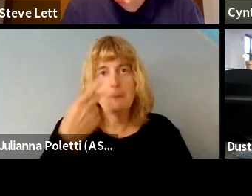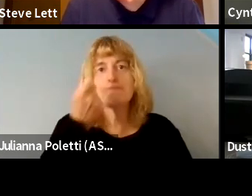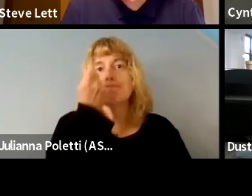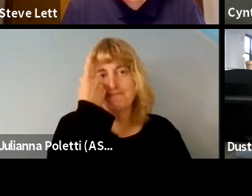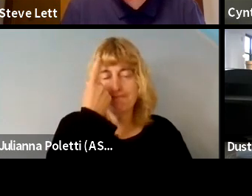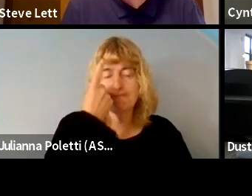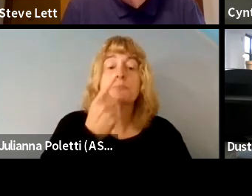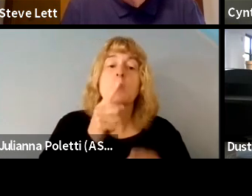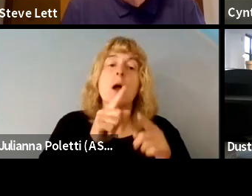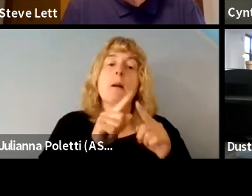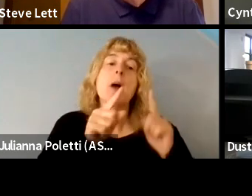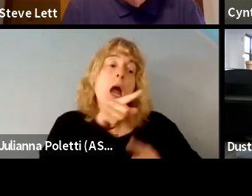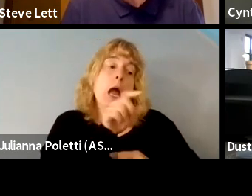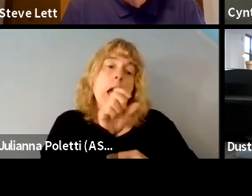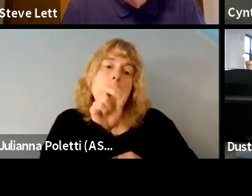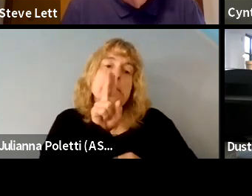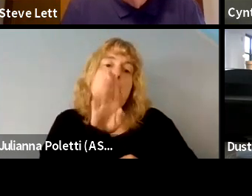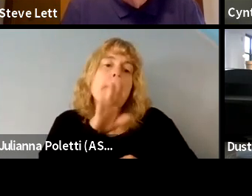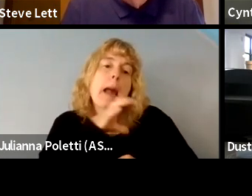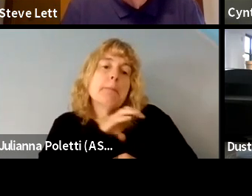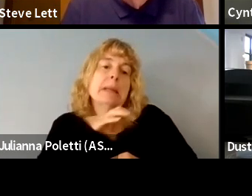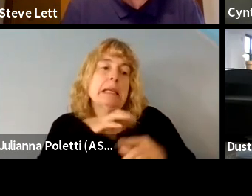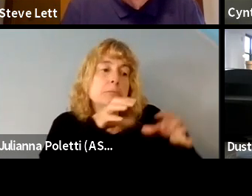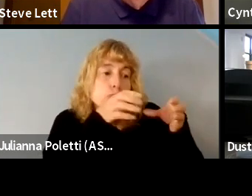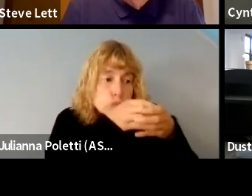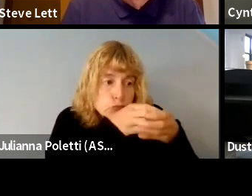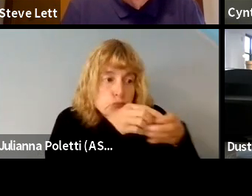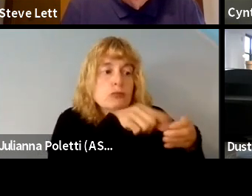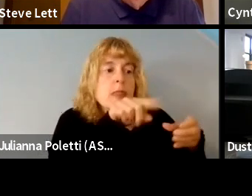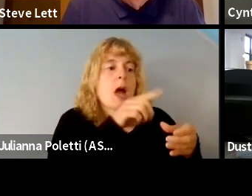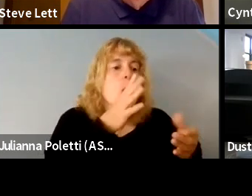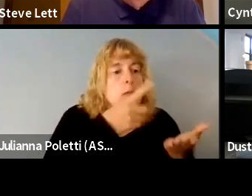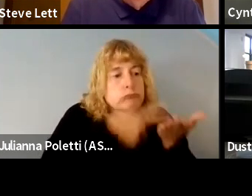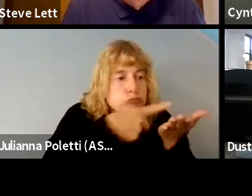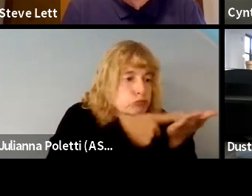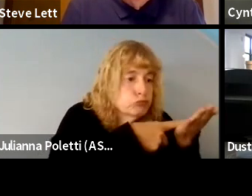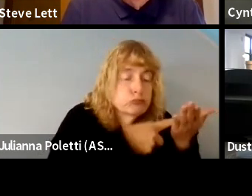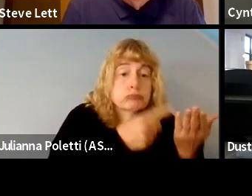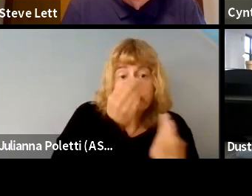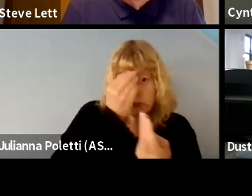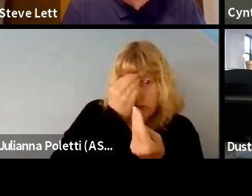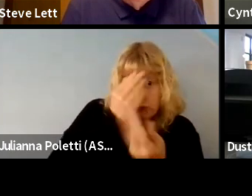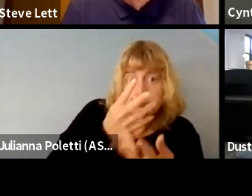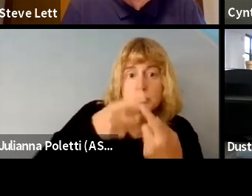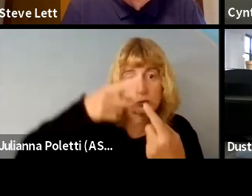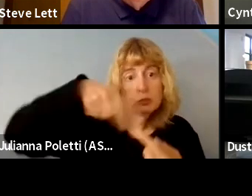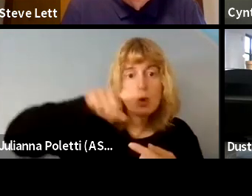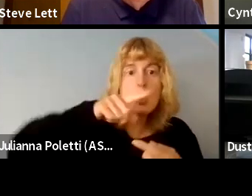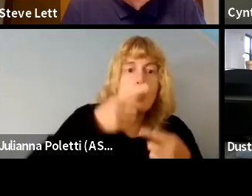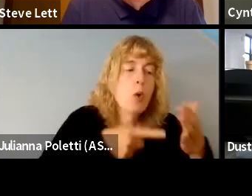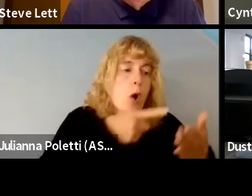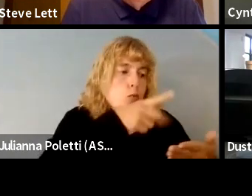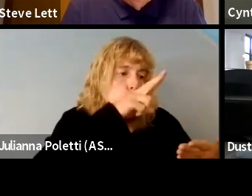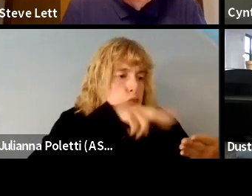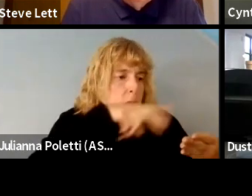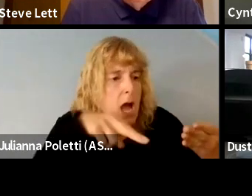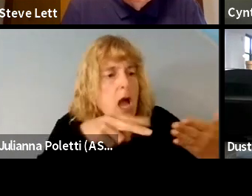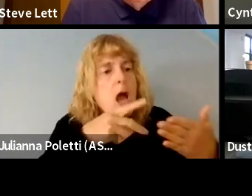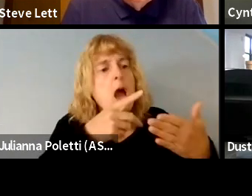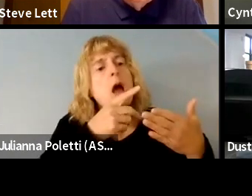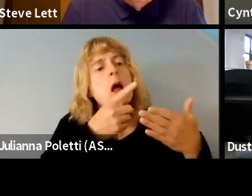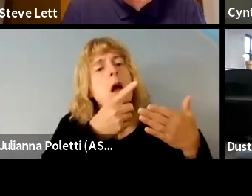the committee will let the commissioners know what you have read, what you have obtained, and